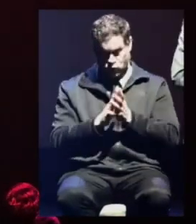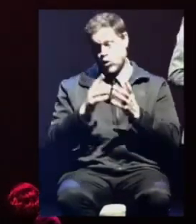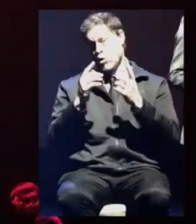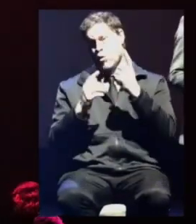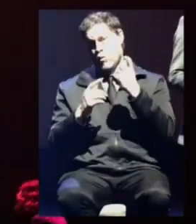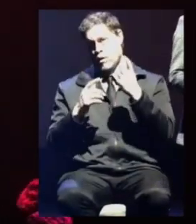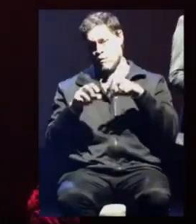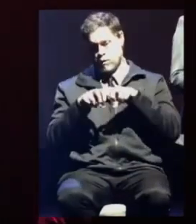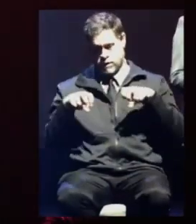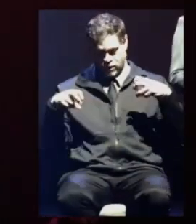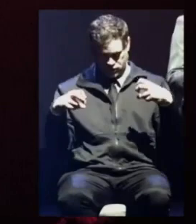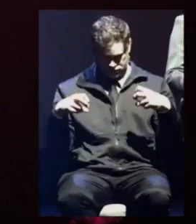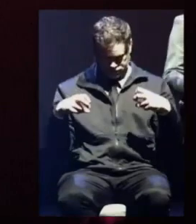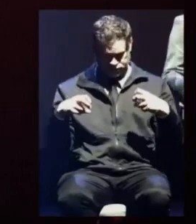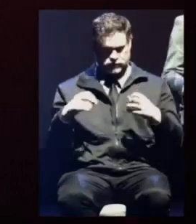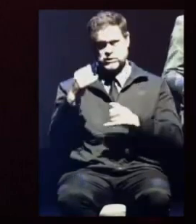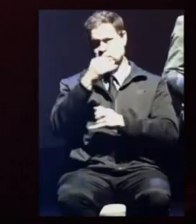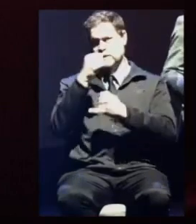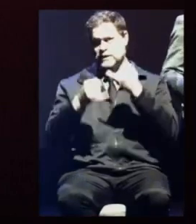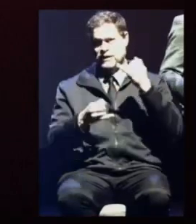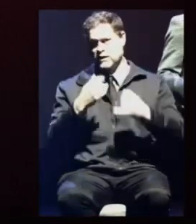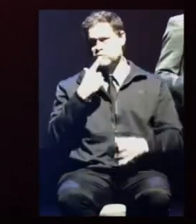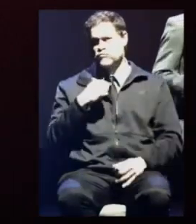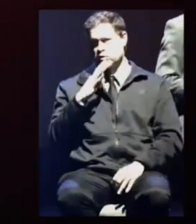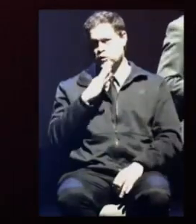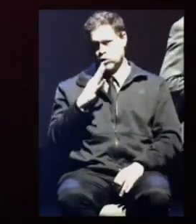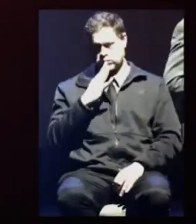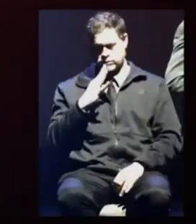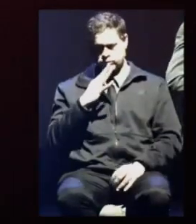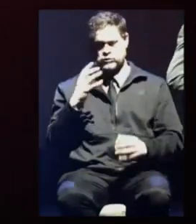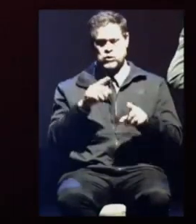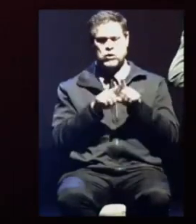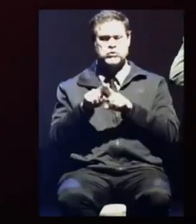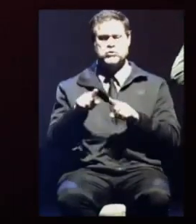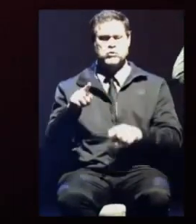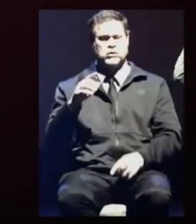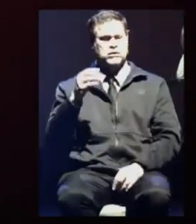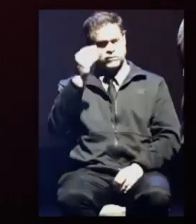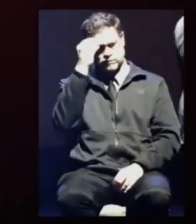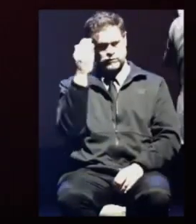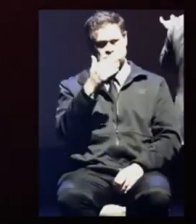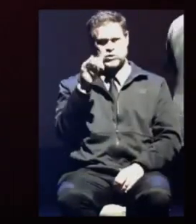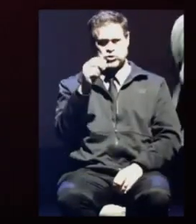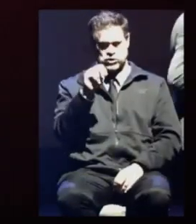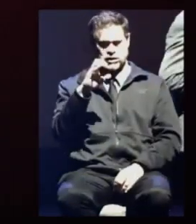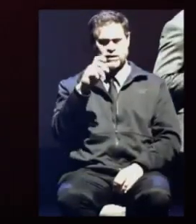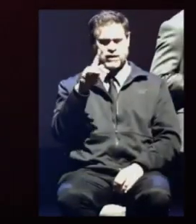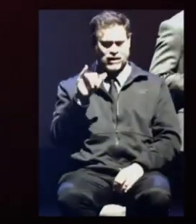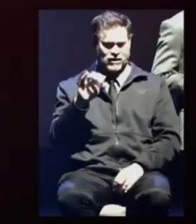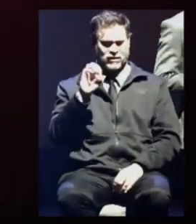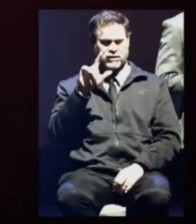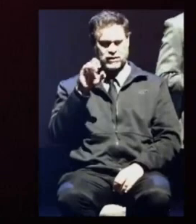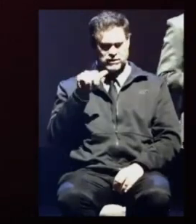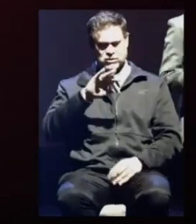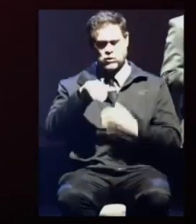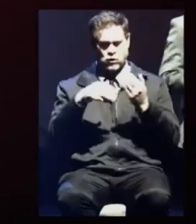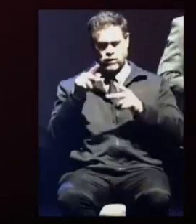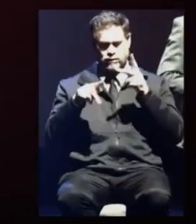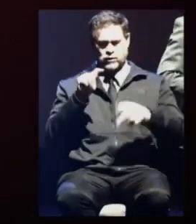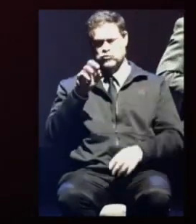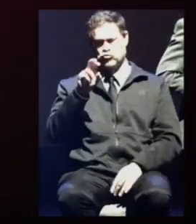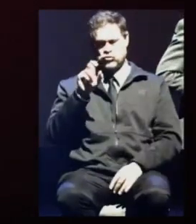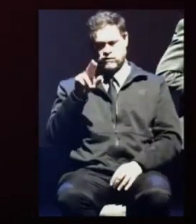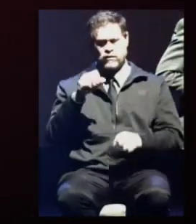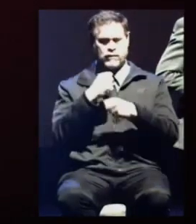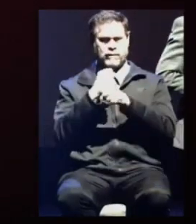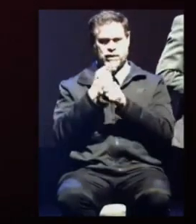more panel, and it's our last Red Talk. And I also want to give a shout out to Jen and Kathy and Alyssa, all the people, Trevor, for making